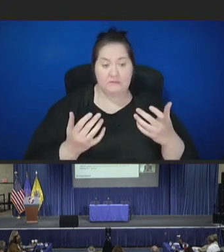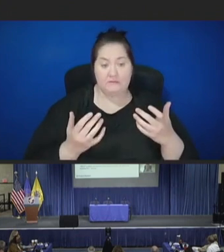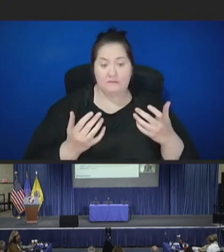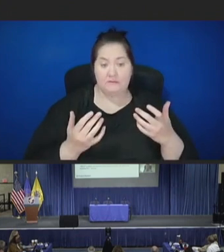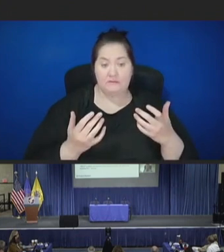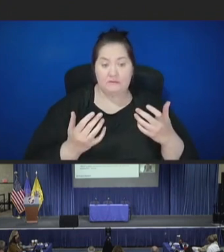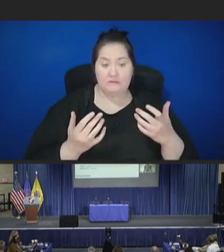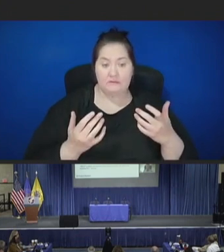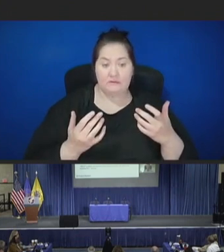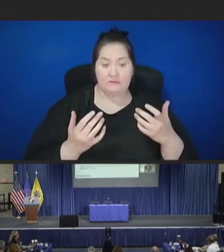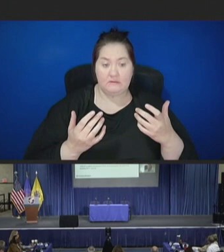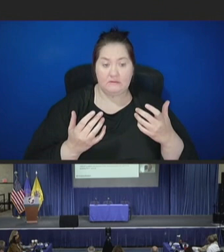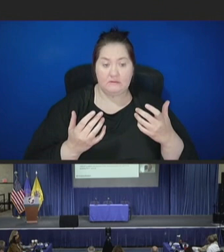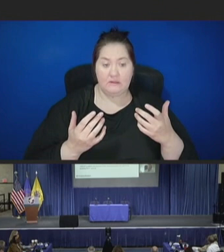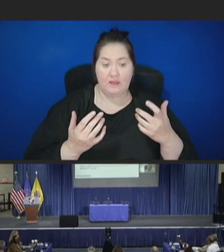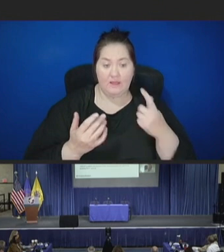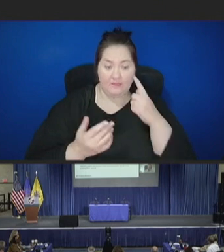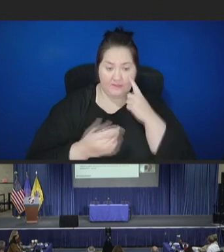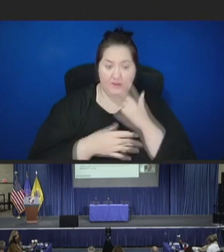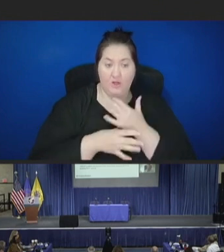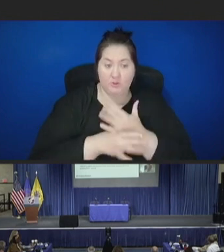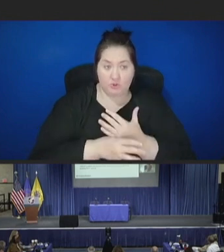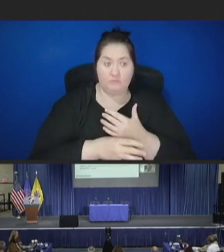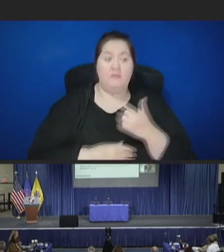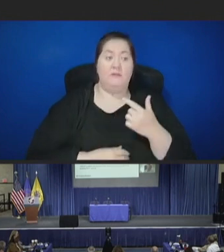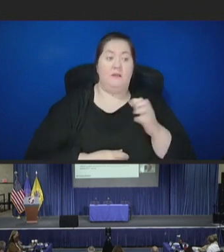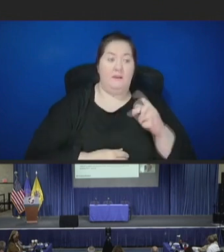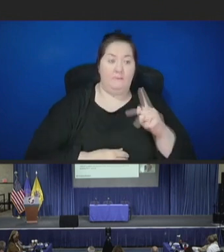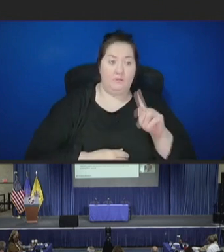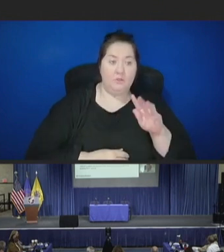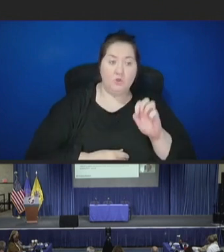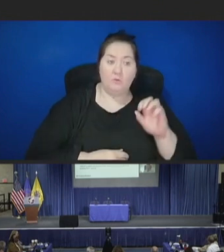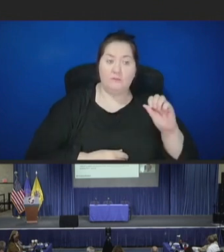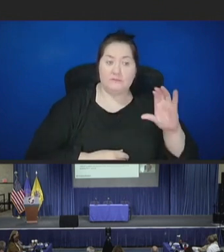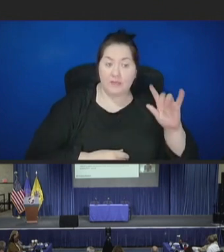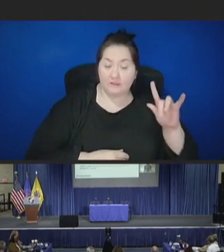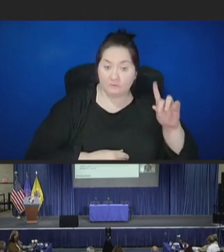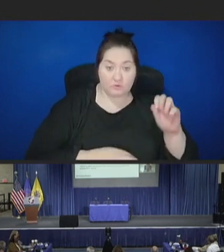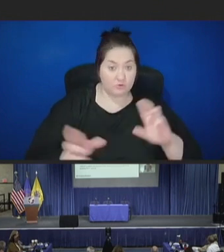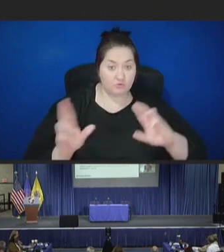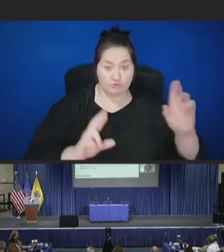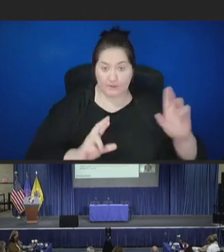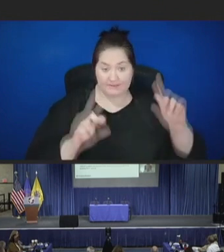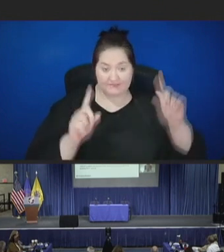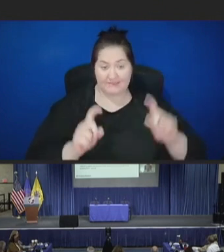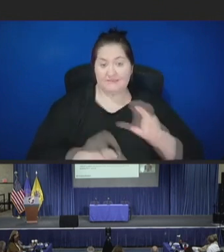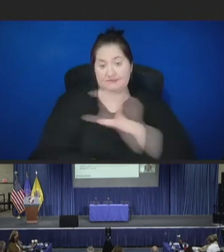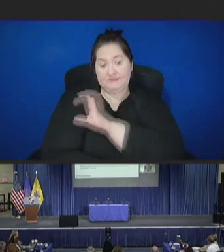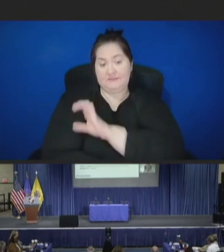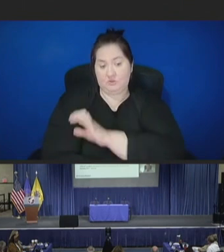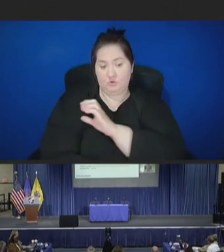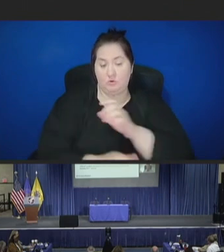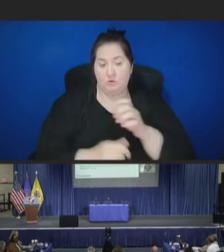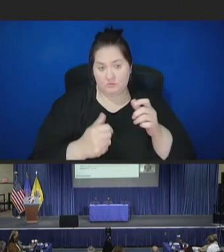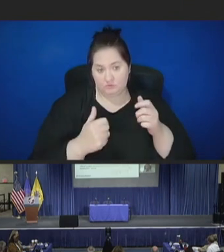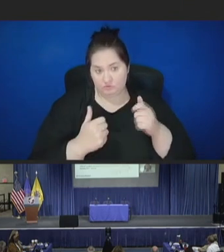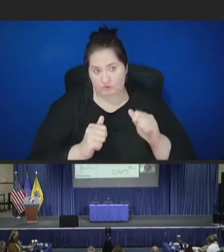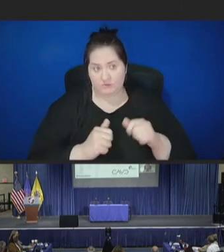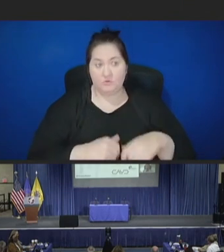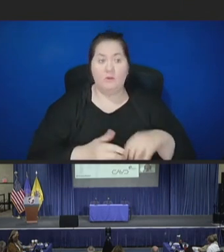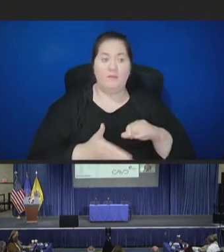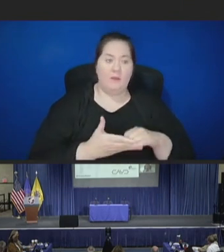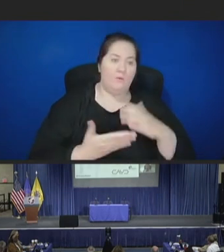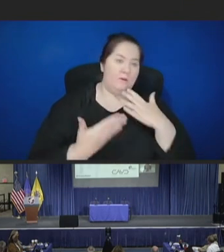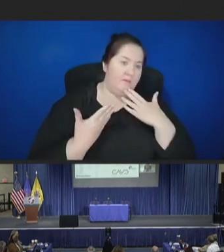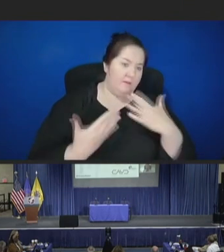germline targeting epitope scaffolds are ready for testing in clinical trials. And with that, I'd like to